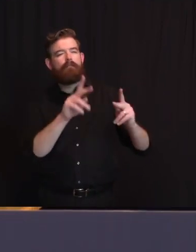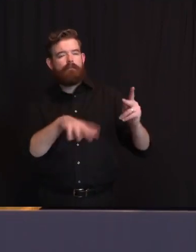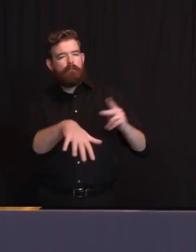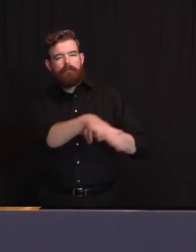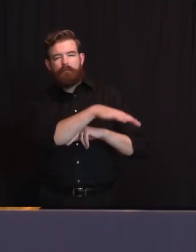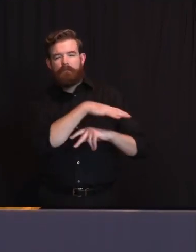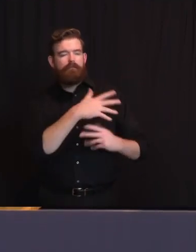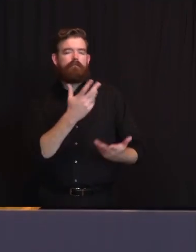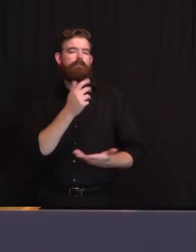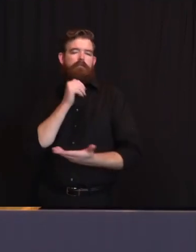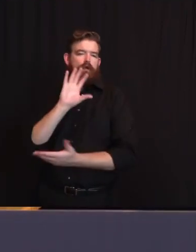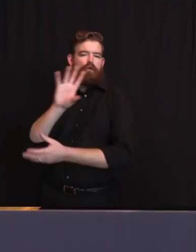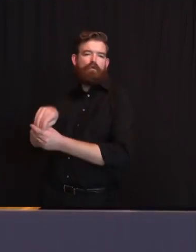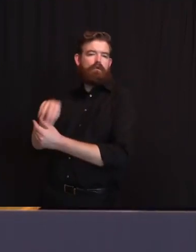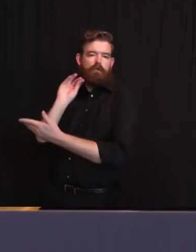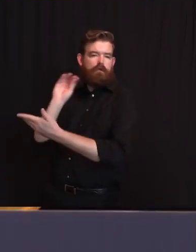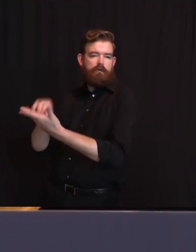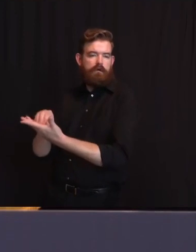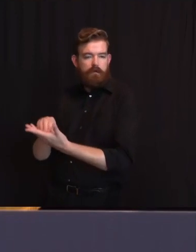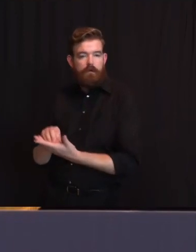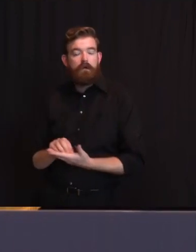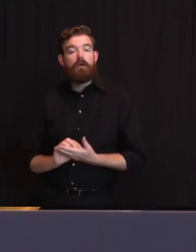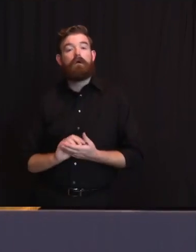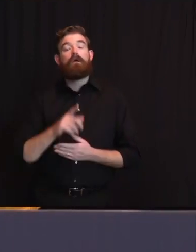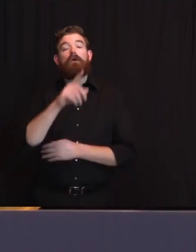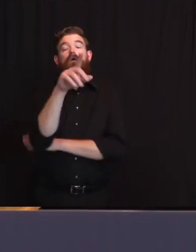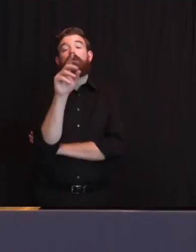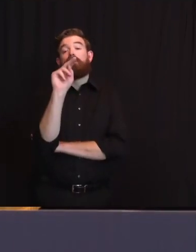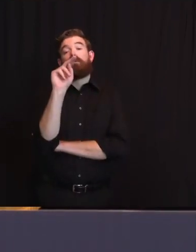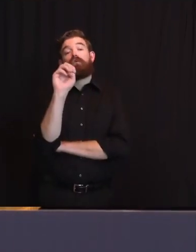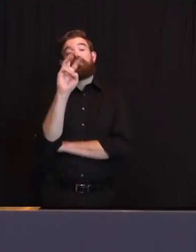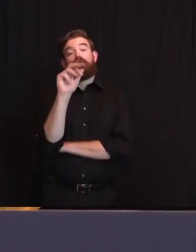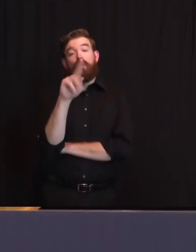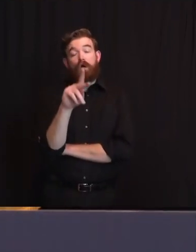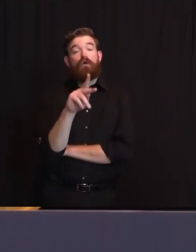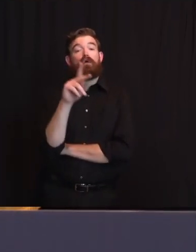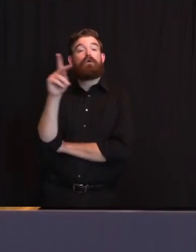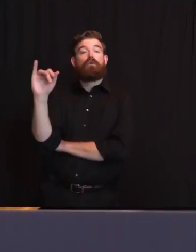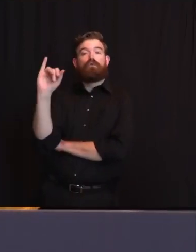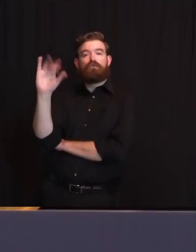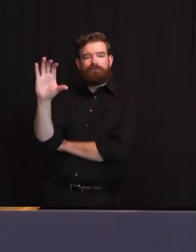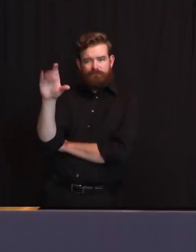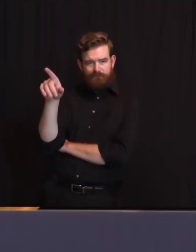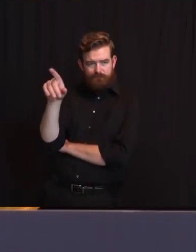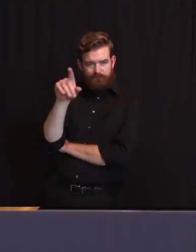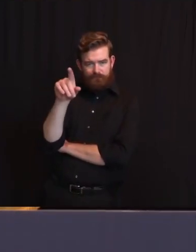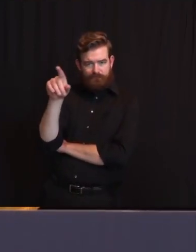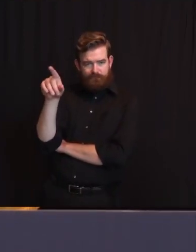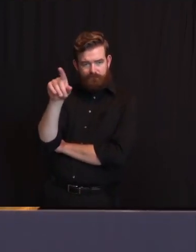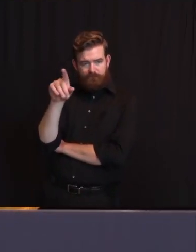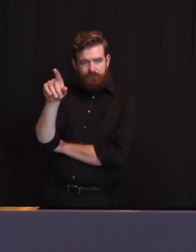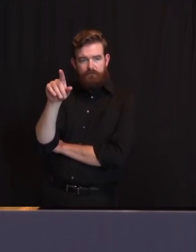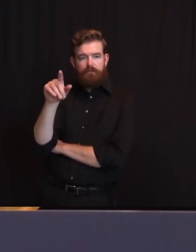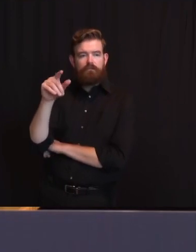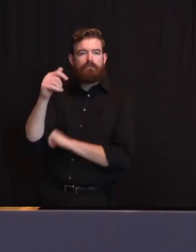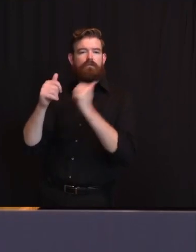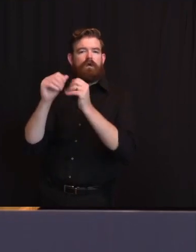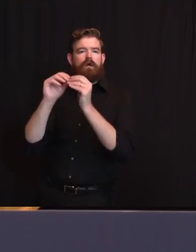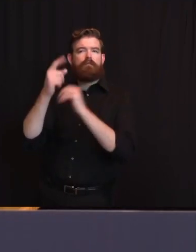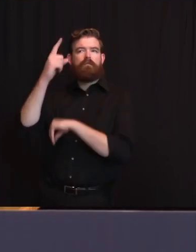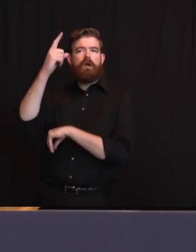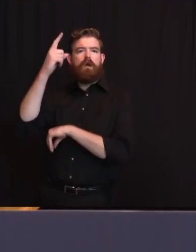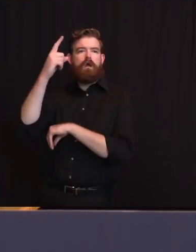are trying to figure out what's going to be the largest population community in our state. If you put them together, you still wouldn't have Boston in terms of,